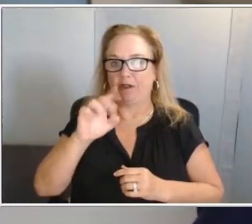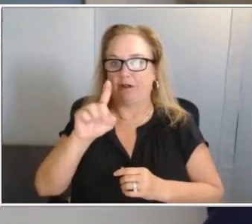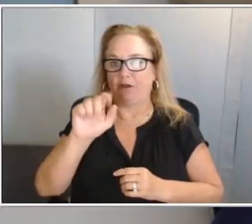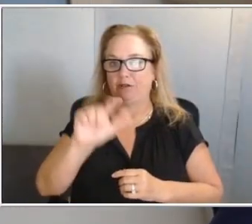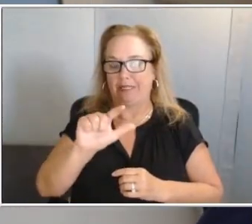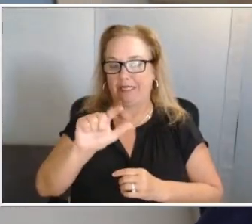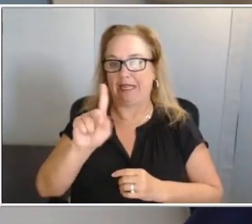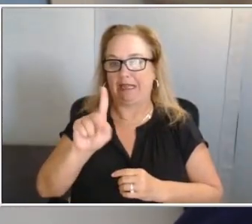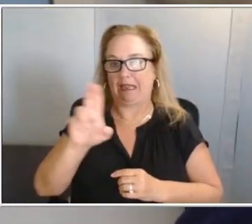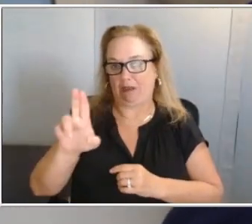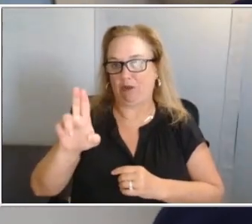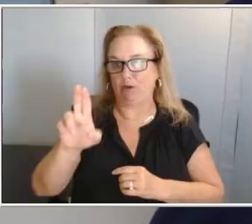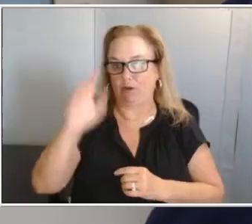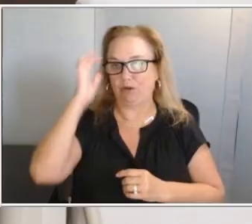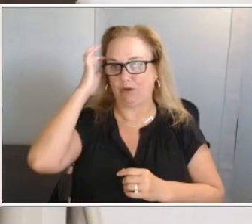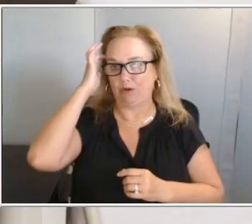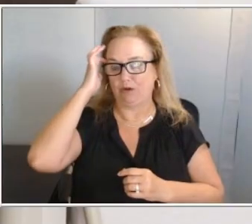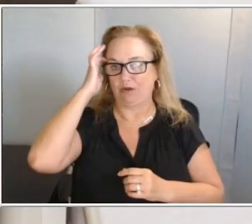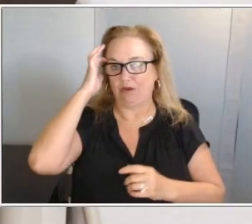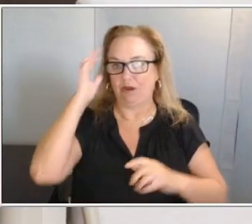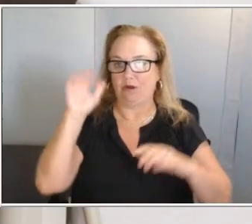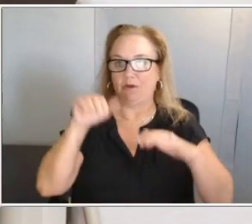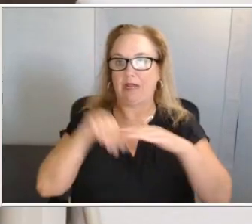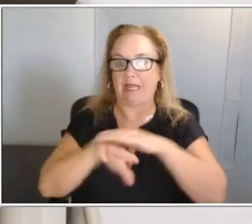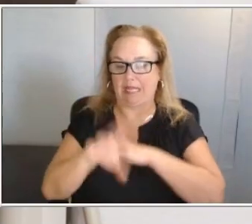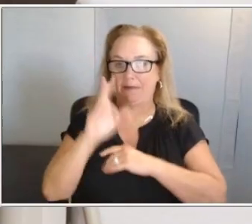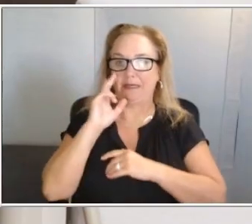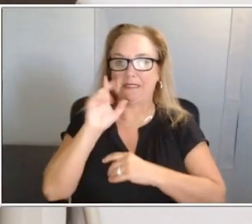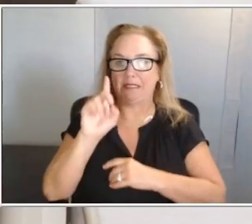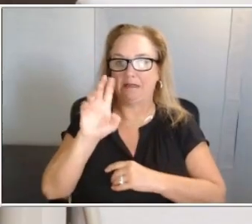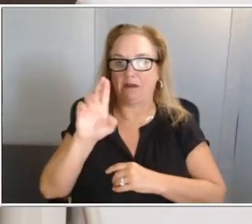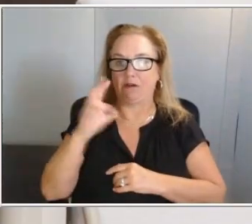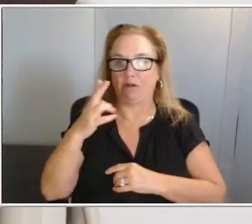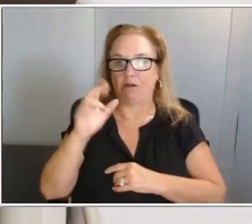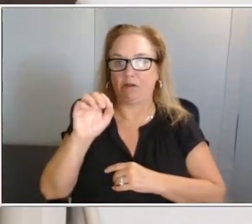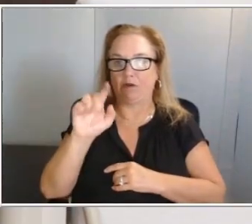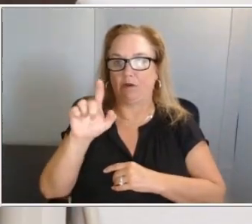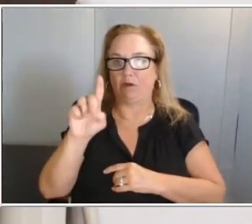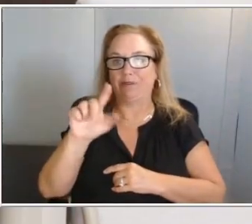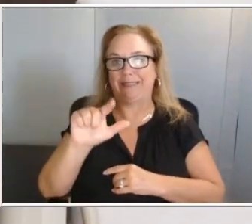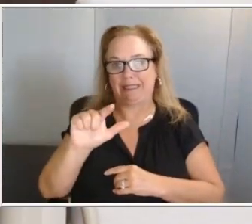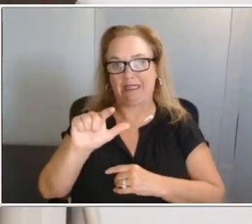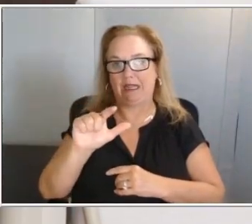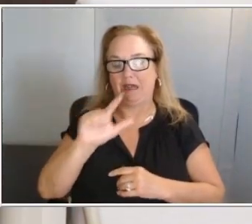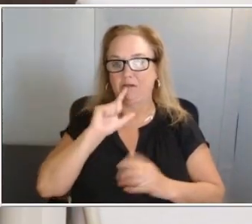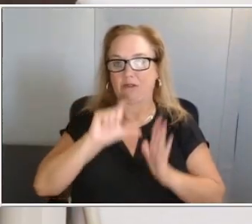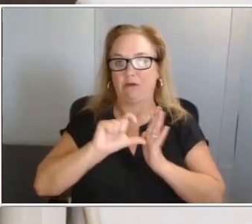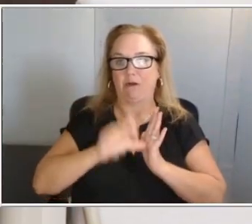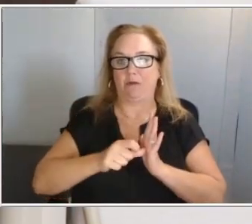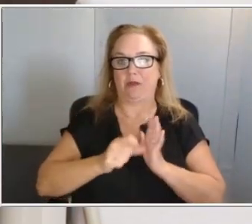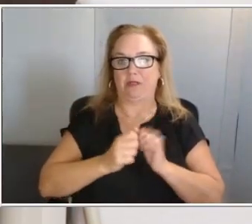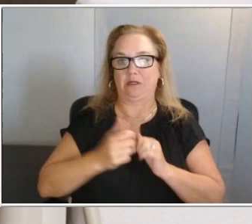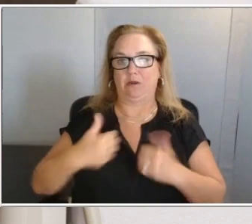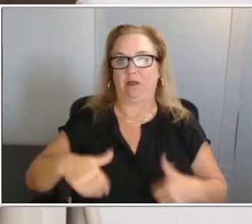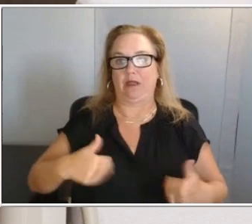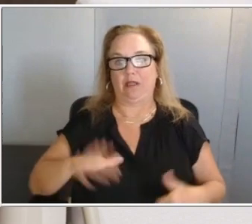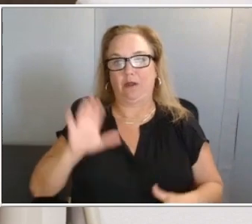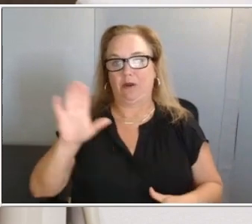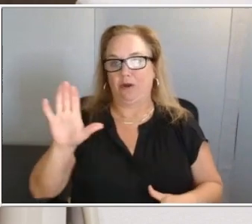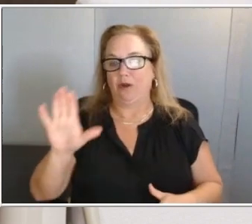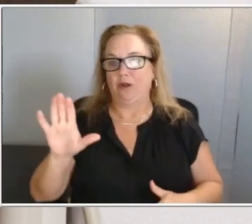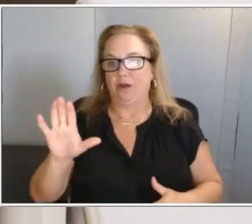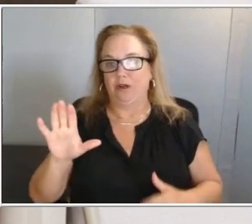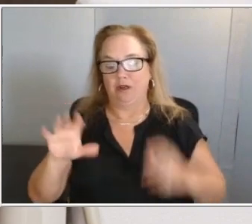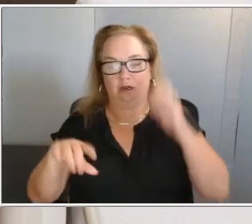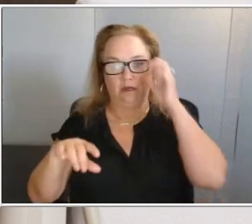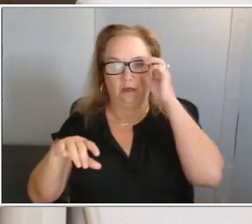Kansas Health System. When I came to see Dr. Holdings, I was so impressed with her, and she